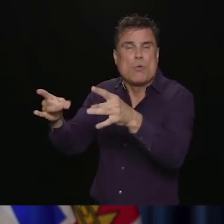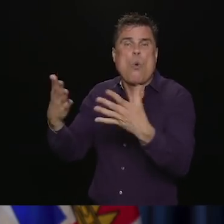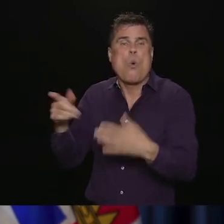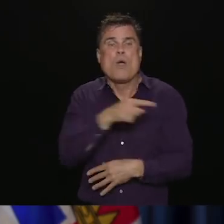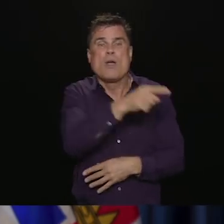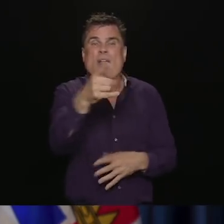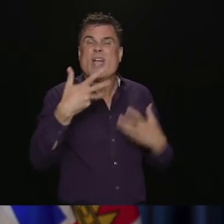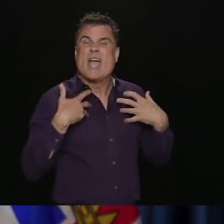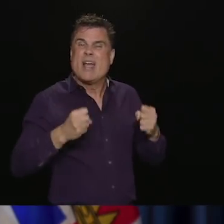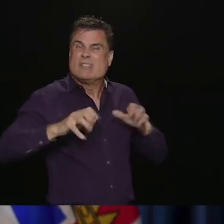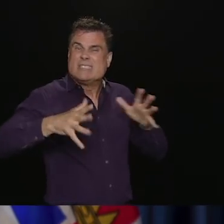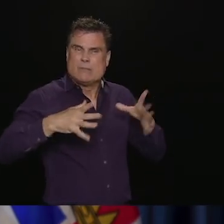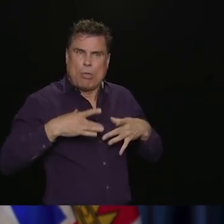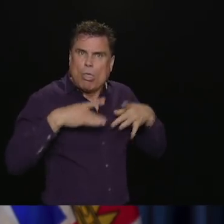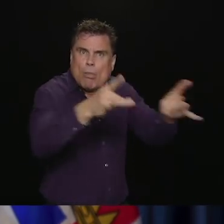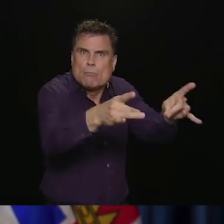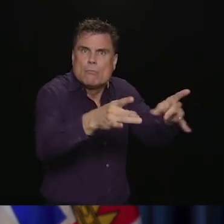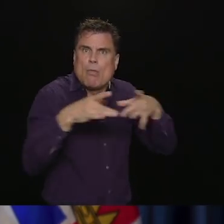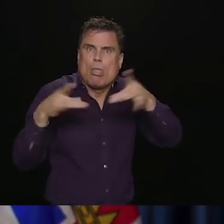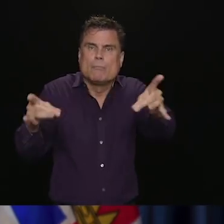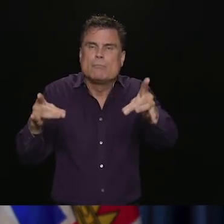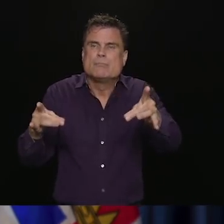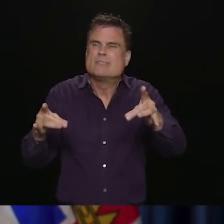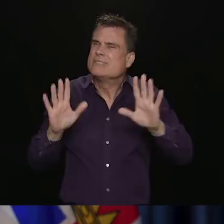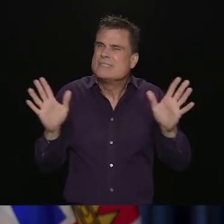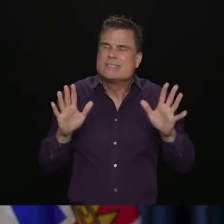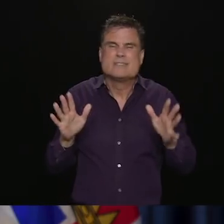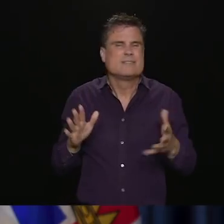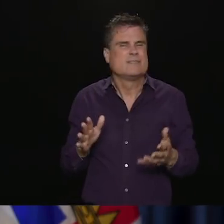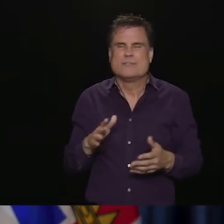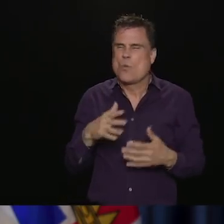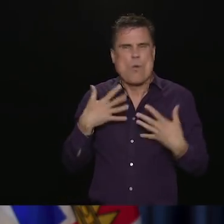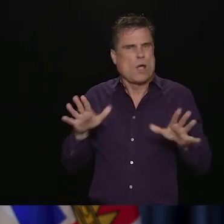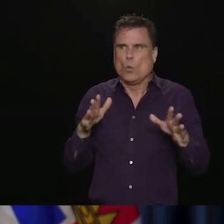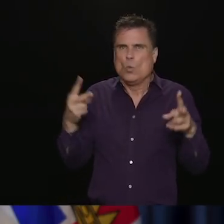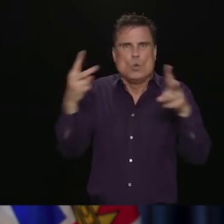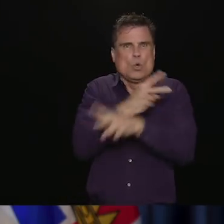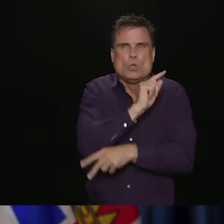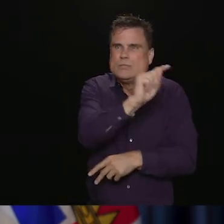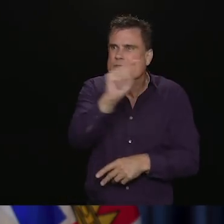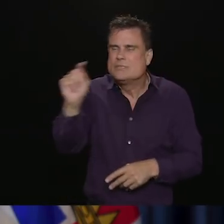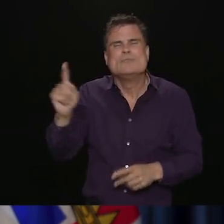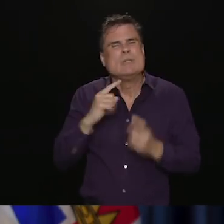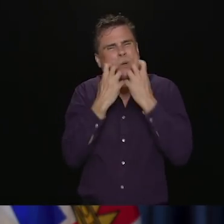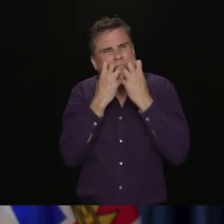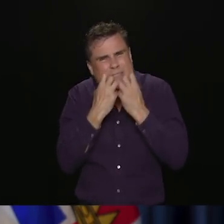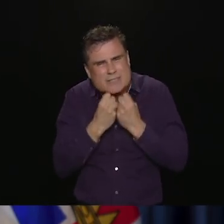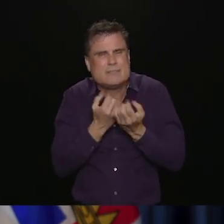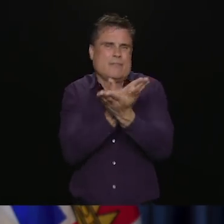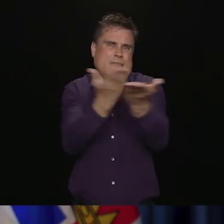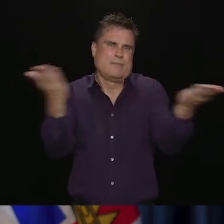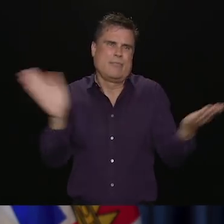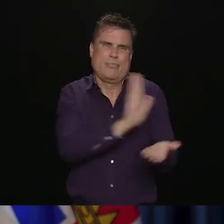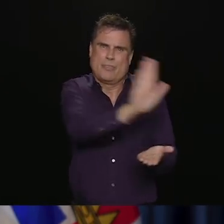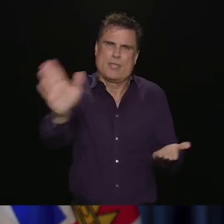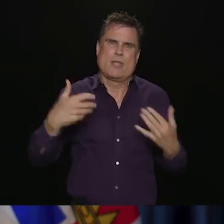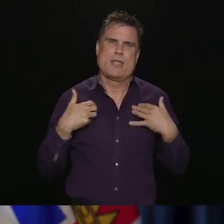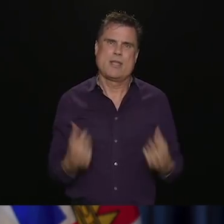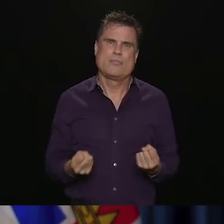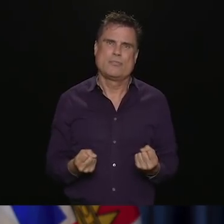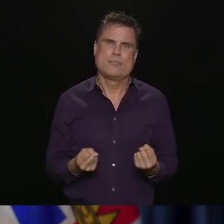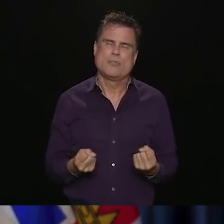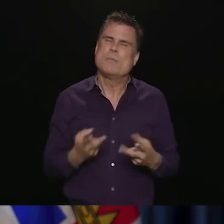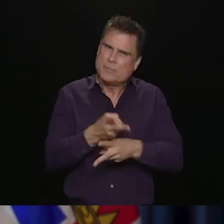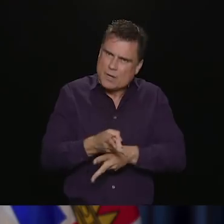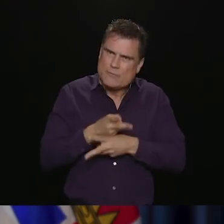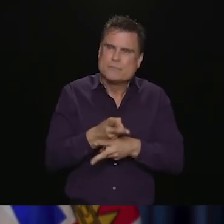that you know and that you love, and that it's very important that we keep that in context. We are, physical distancing saves lives,